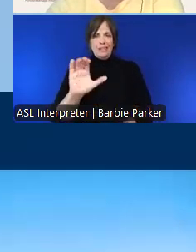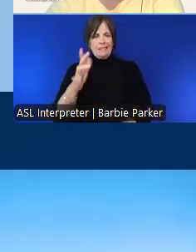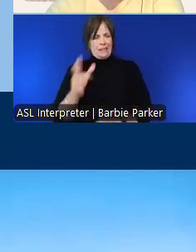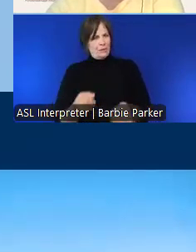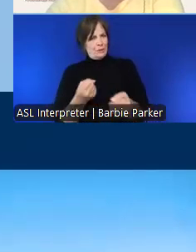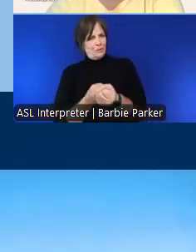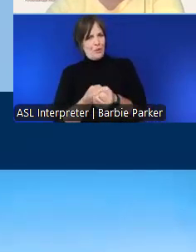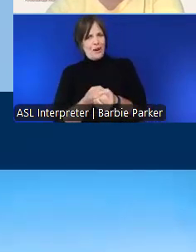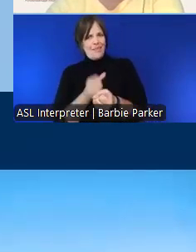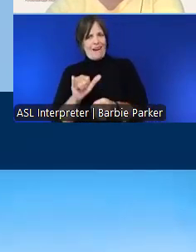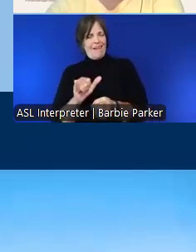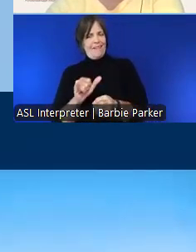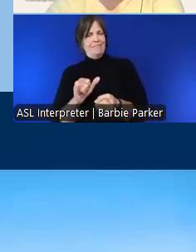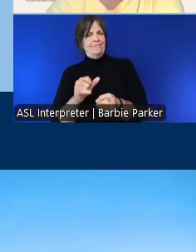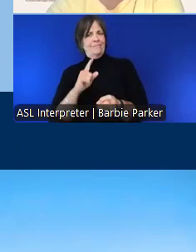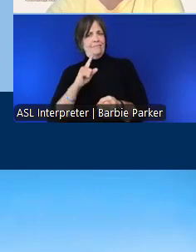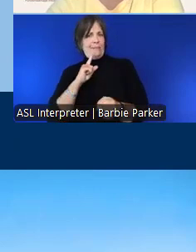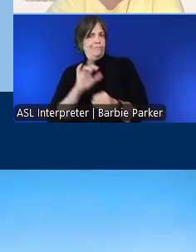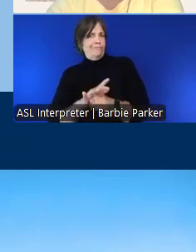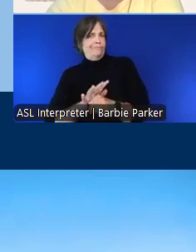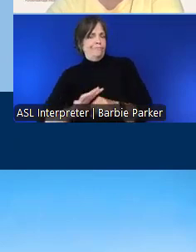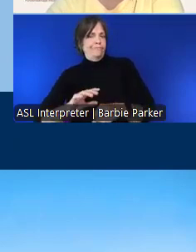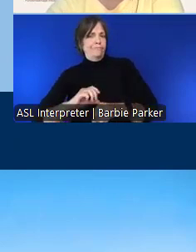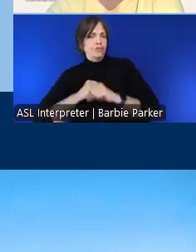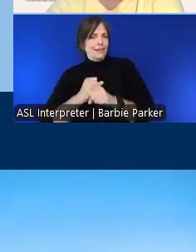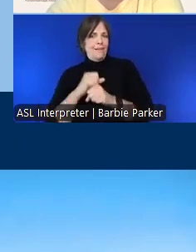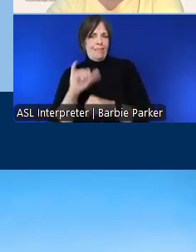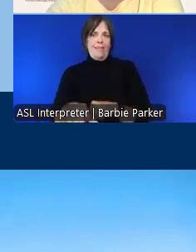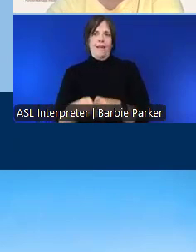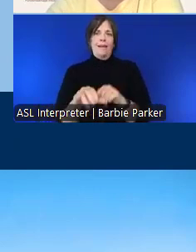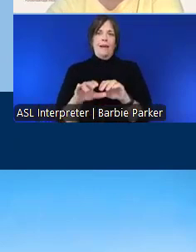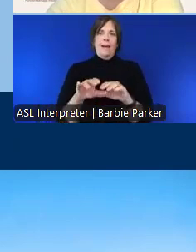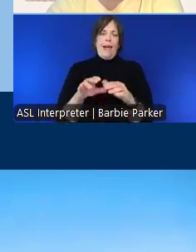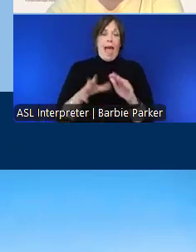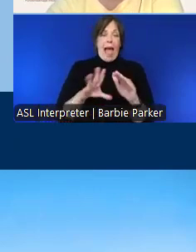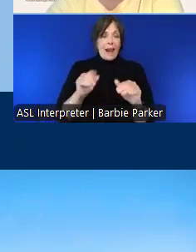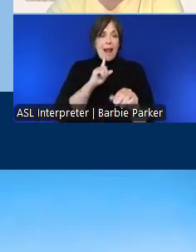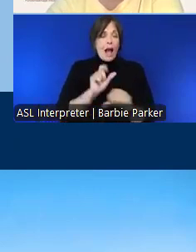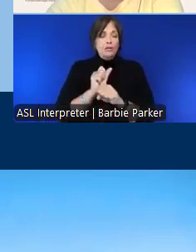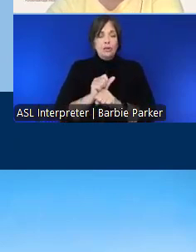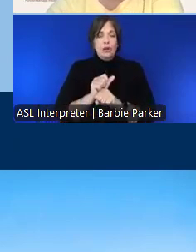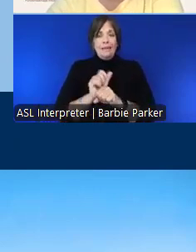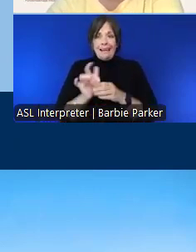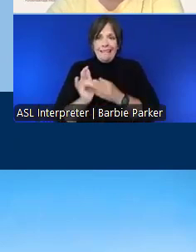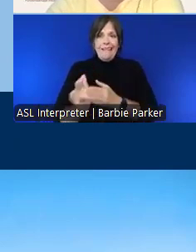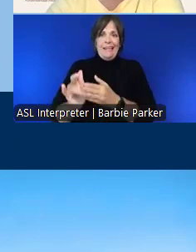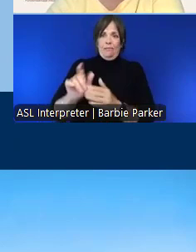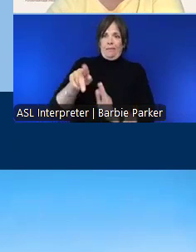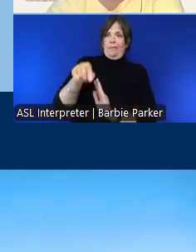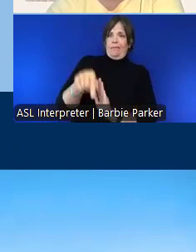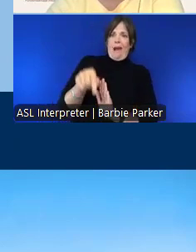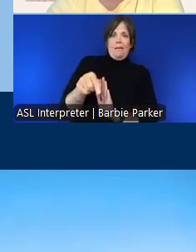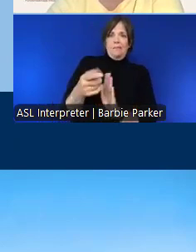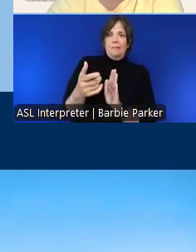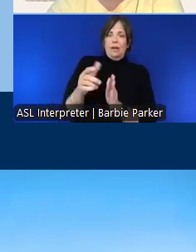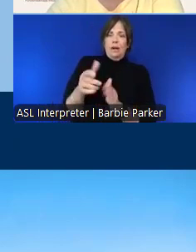U.S. foreign policy posture takes, you know, a different stance. In fact, the U.S. foreign policy is filled